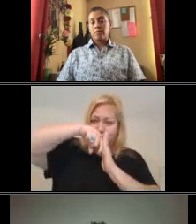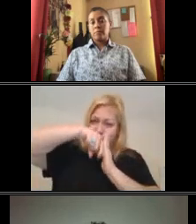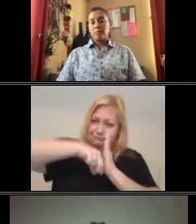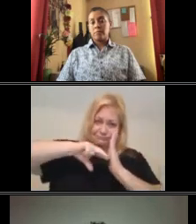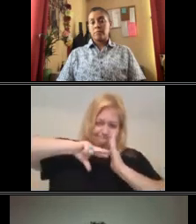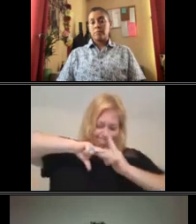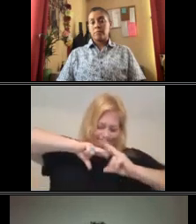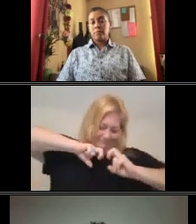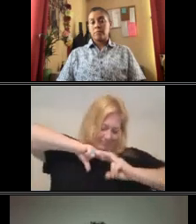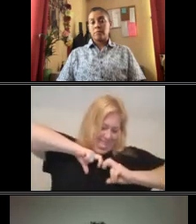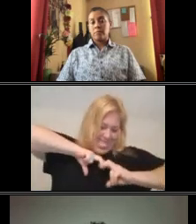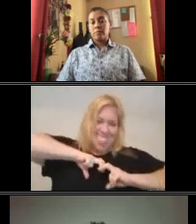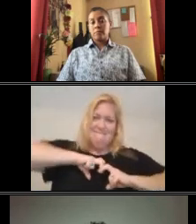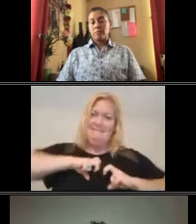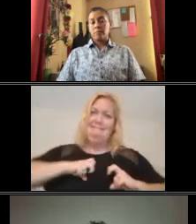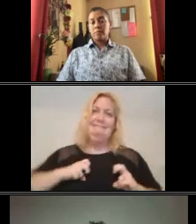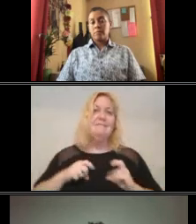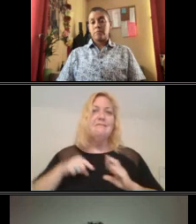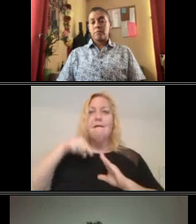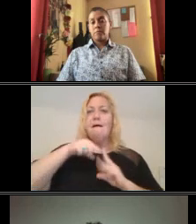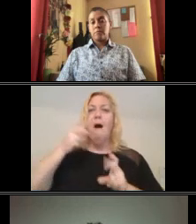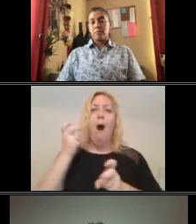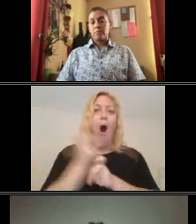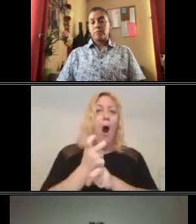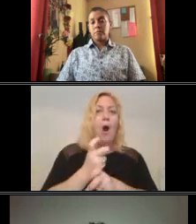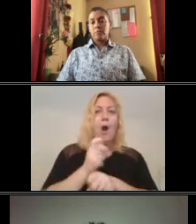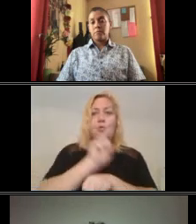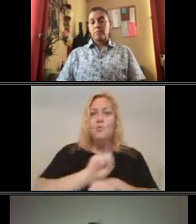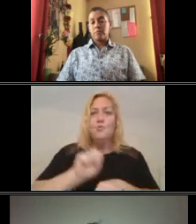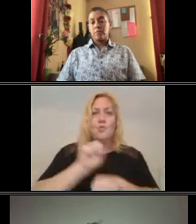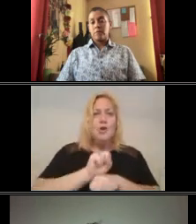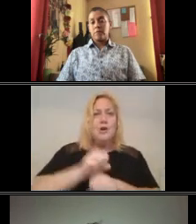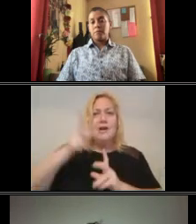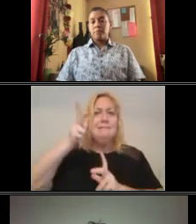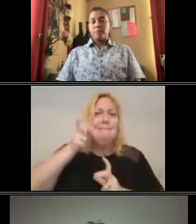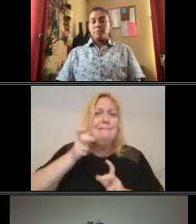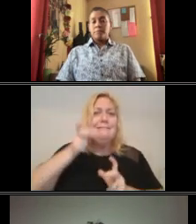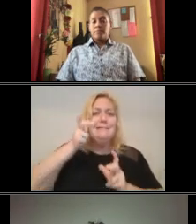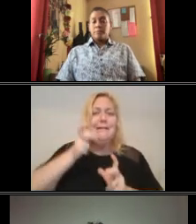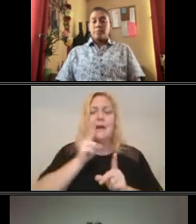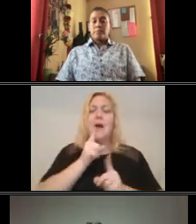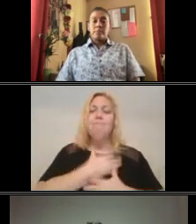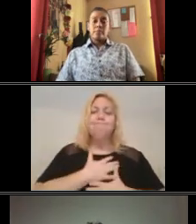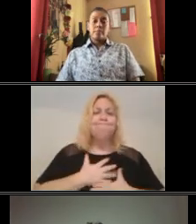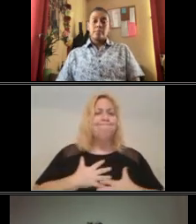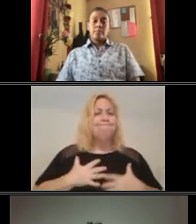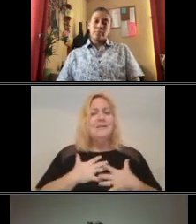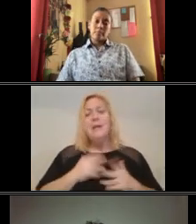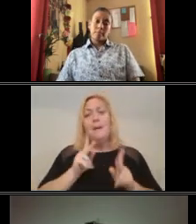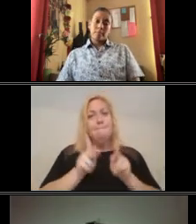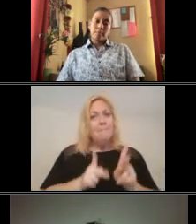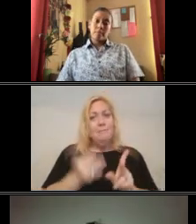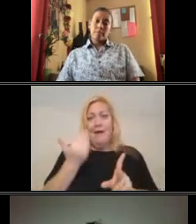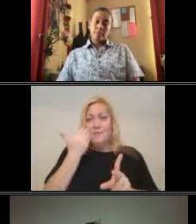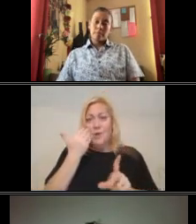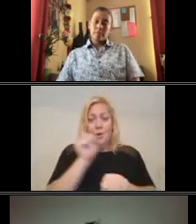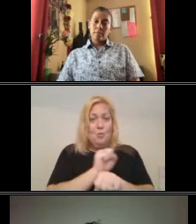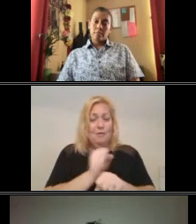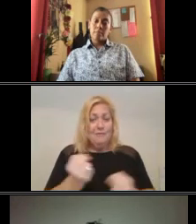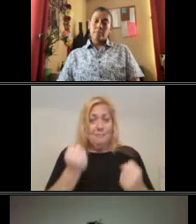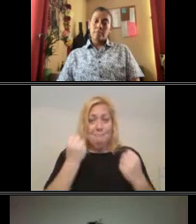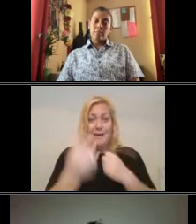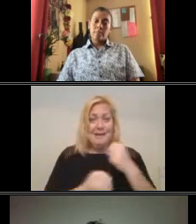hard work and do the deep listening. And I'm just so pleased that people that I have known and worked with for many,